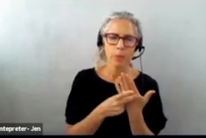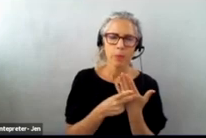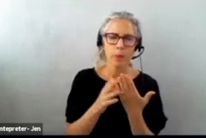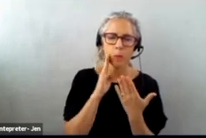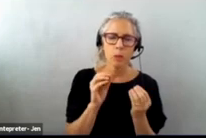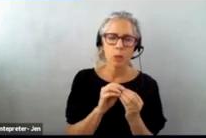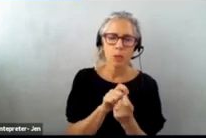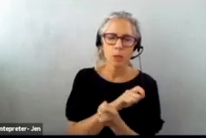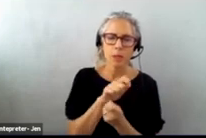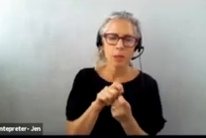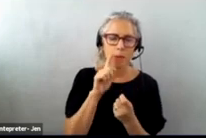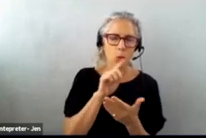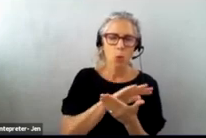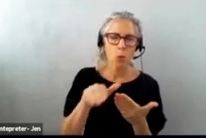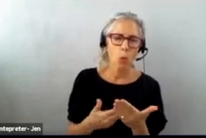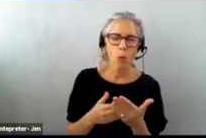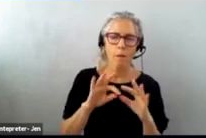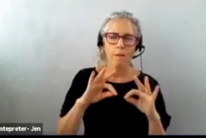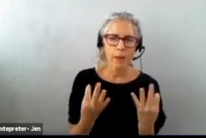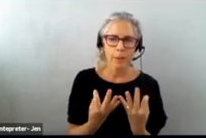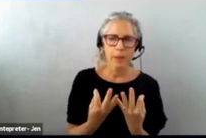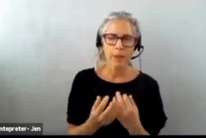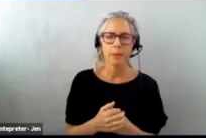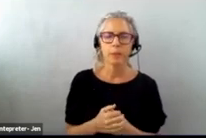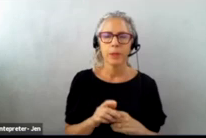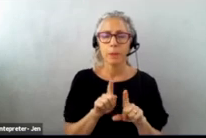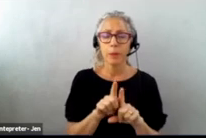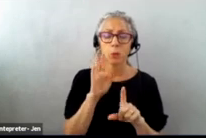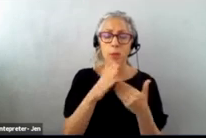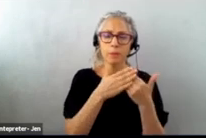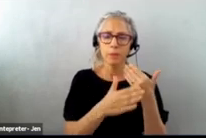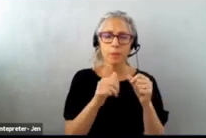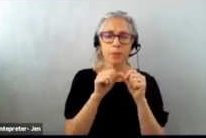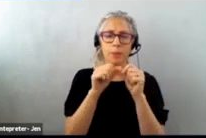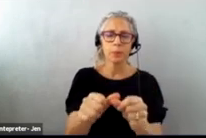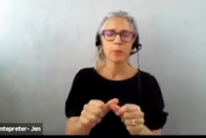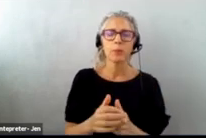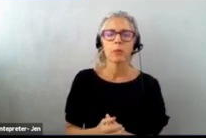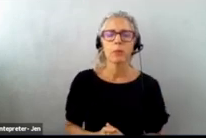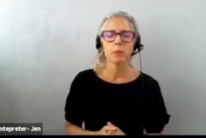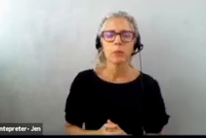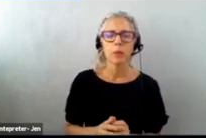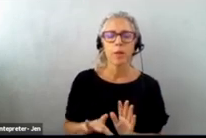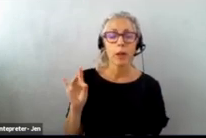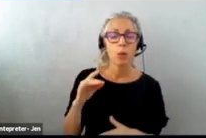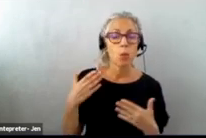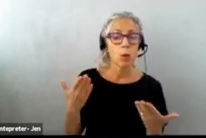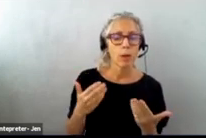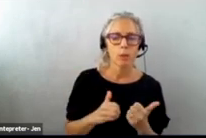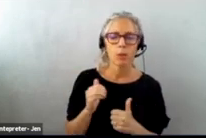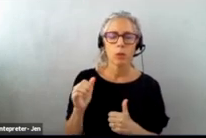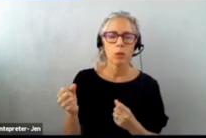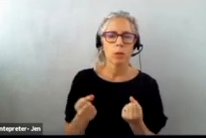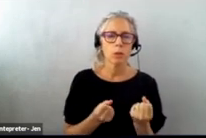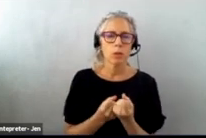specific for the entire family, and that mentorship will continue throughout the lifespan. What we found is that the majority of those supports